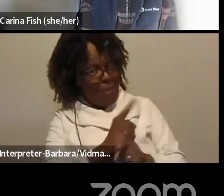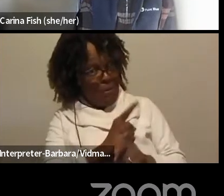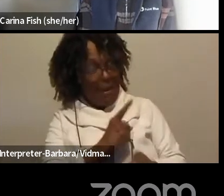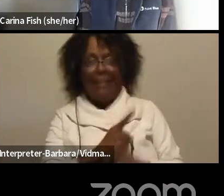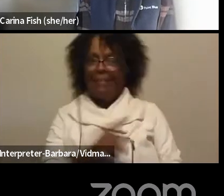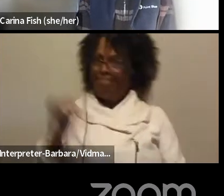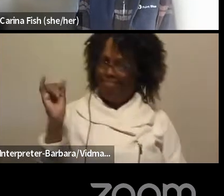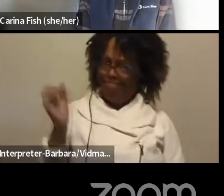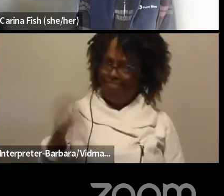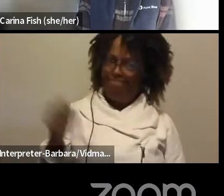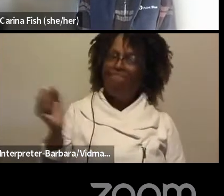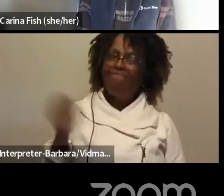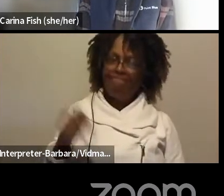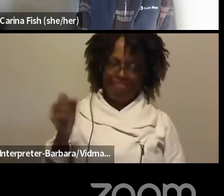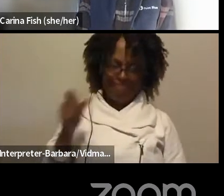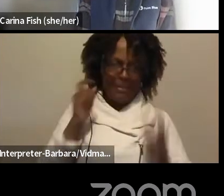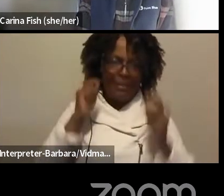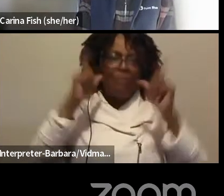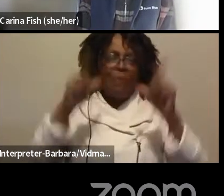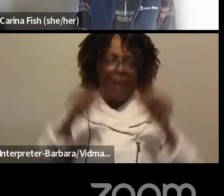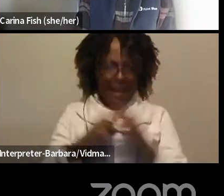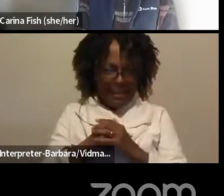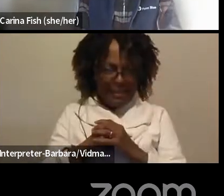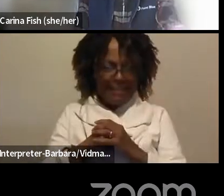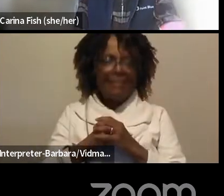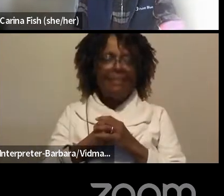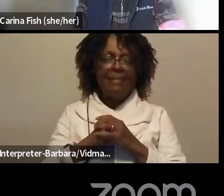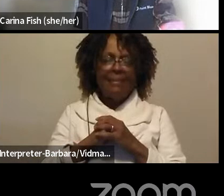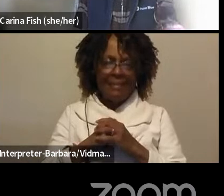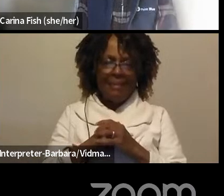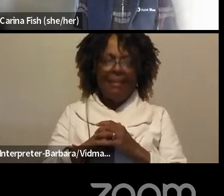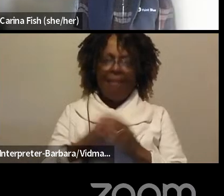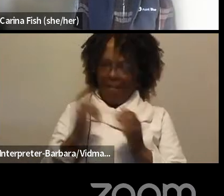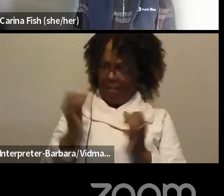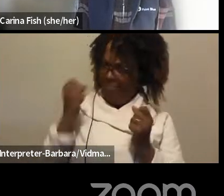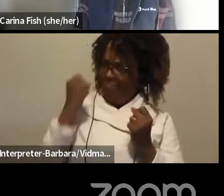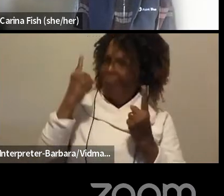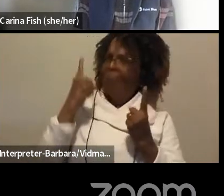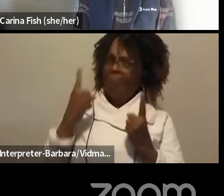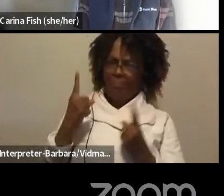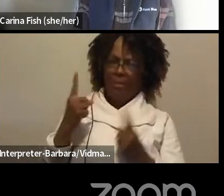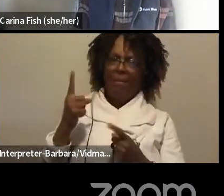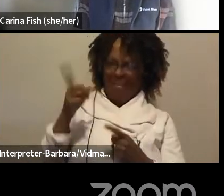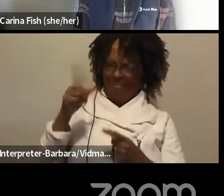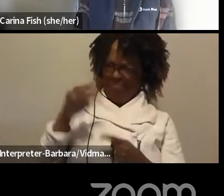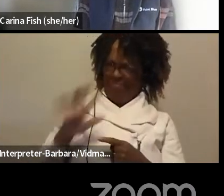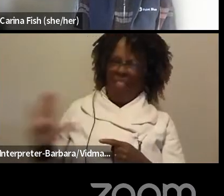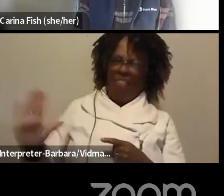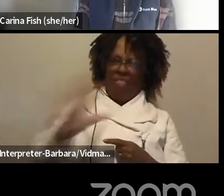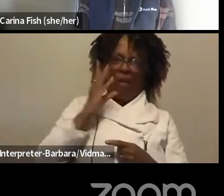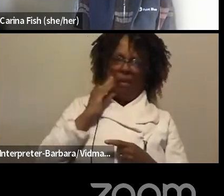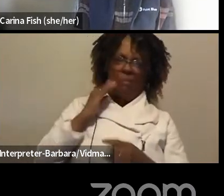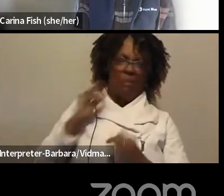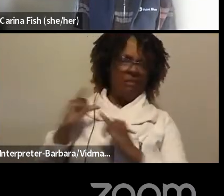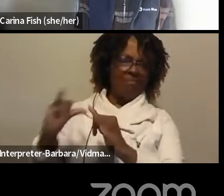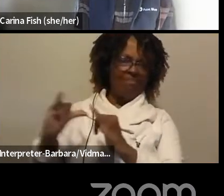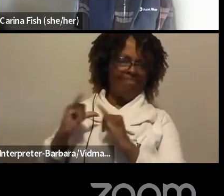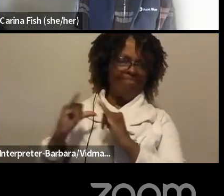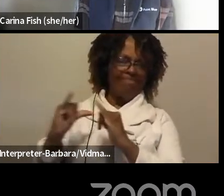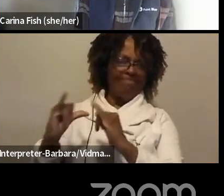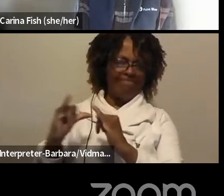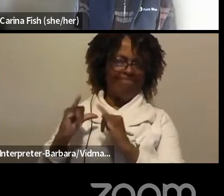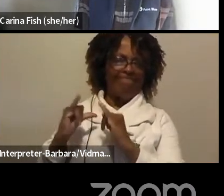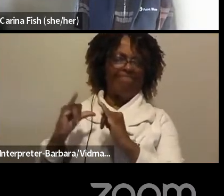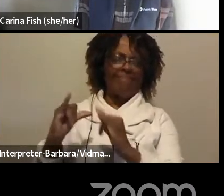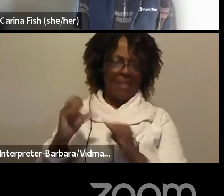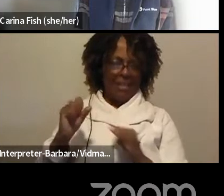found community which understood what I was going through, and they really helped me understand like what I